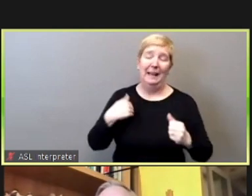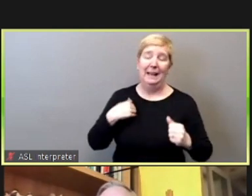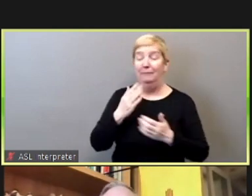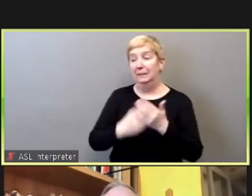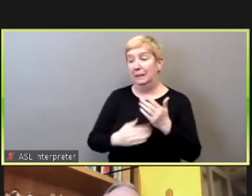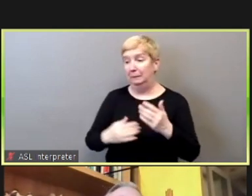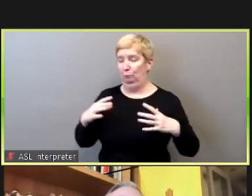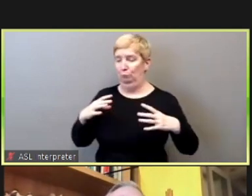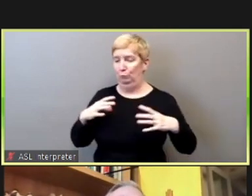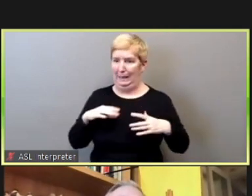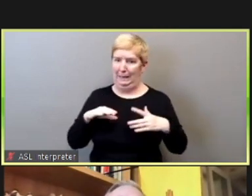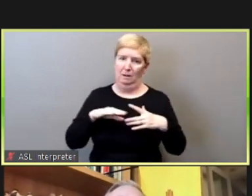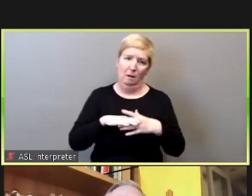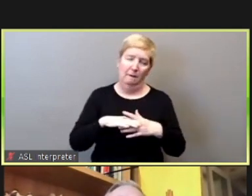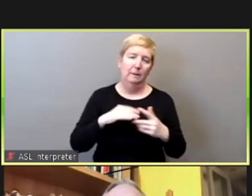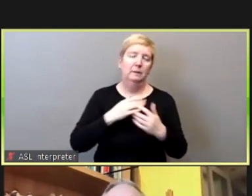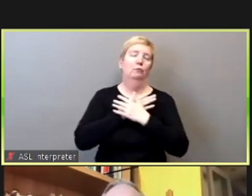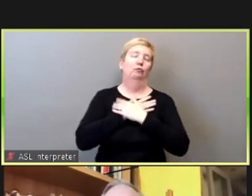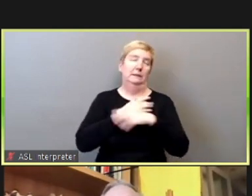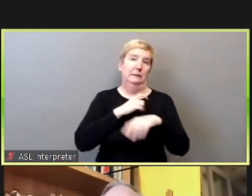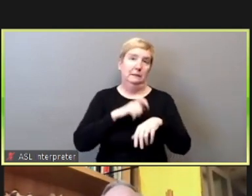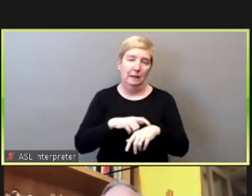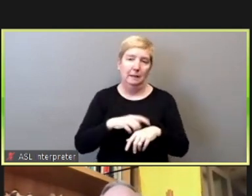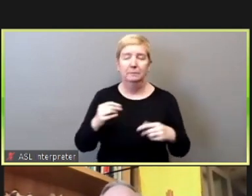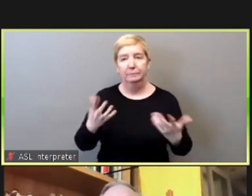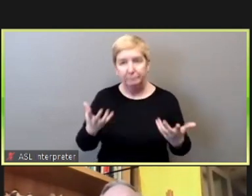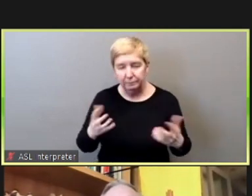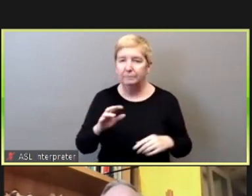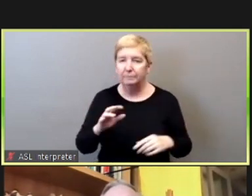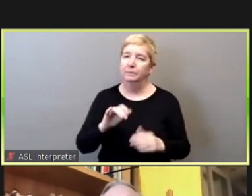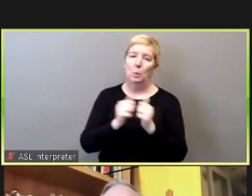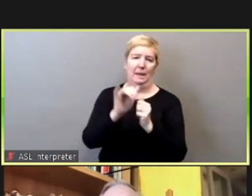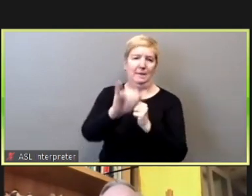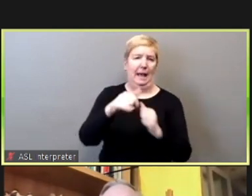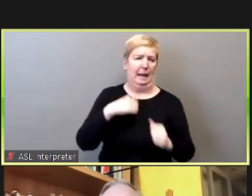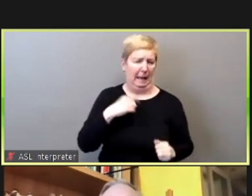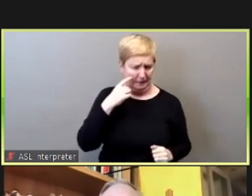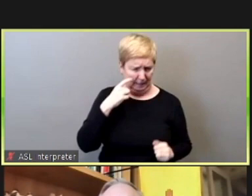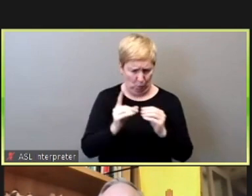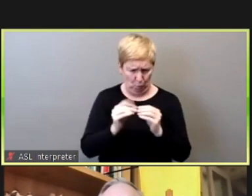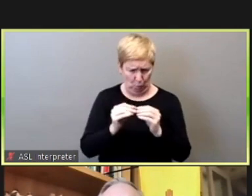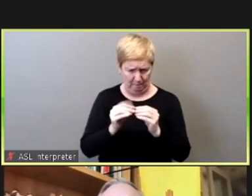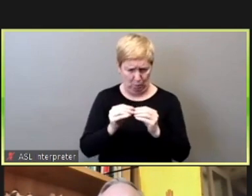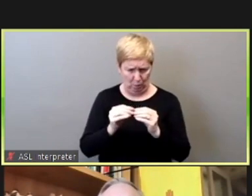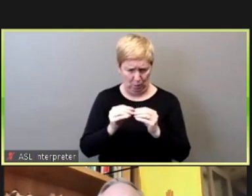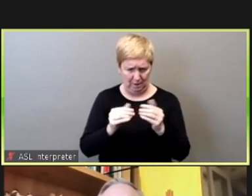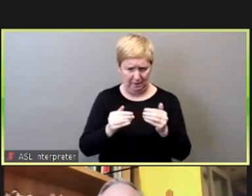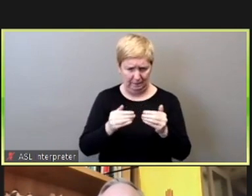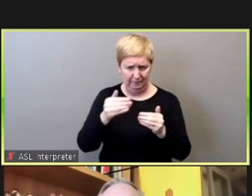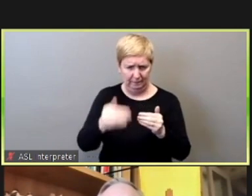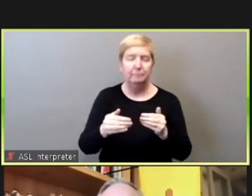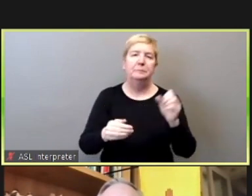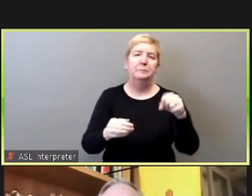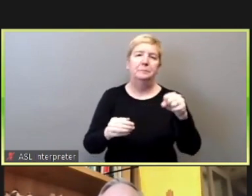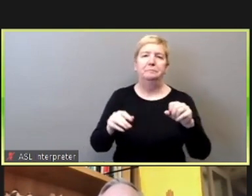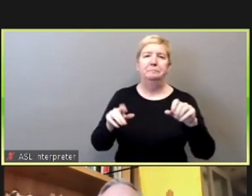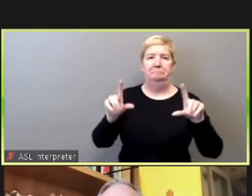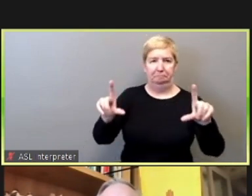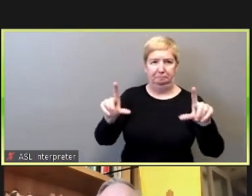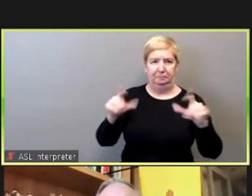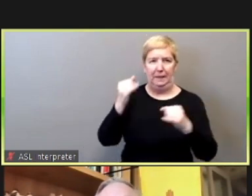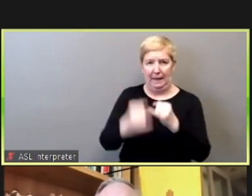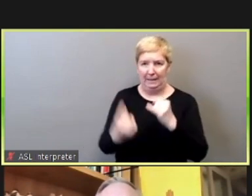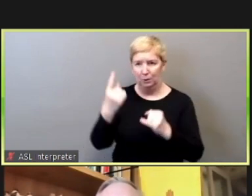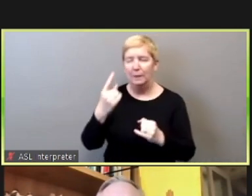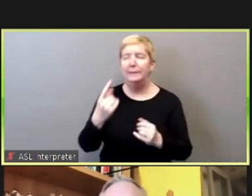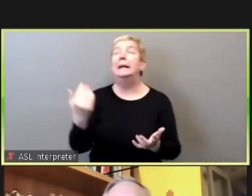vacation. So with that, I think I've got one last slide here. If we could go to that, please. Yeah,